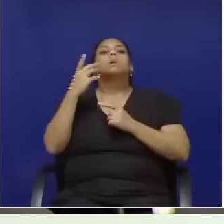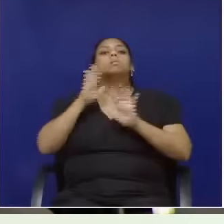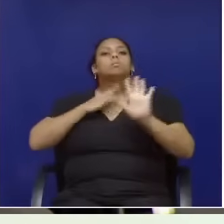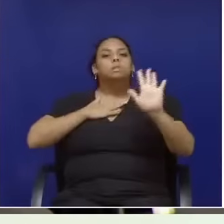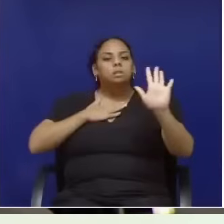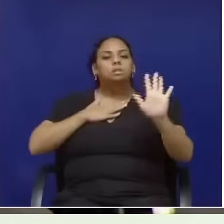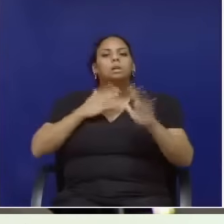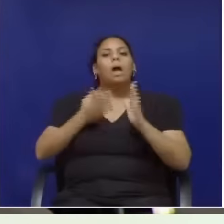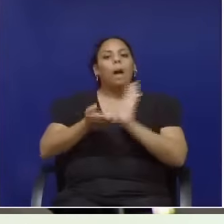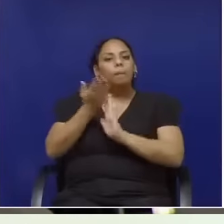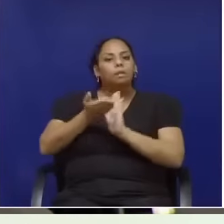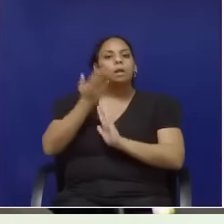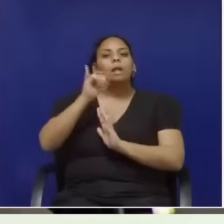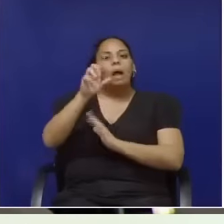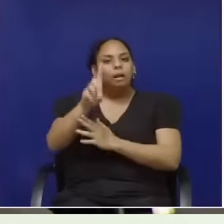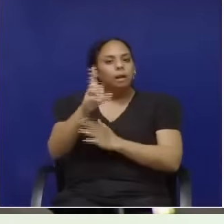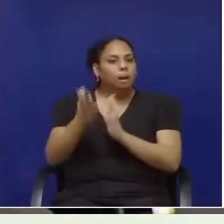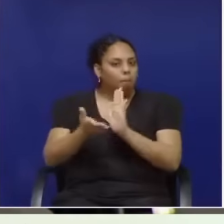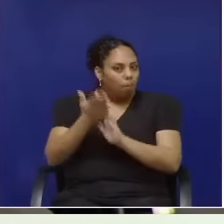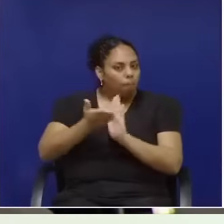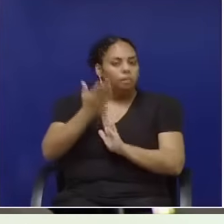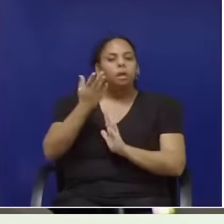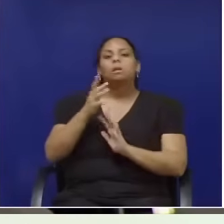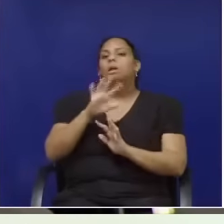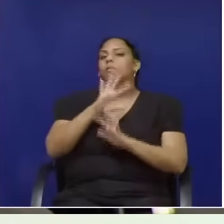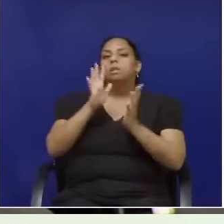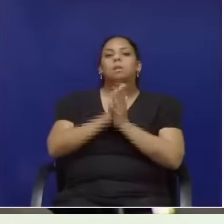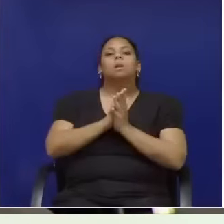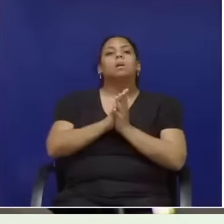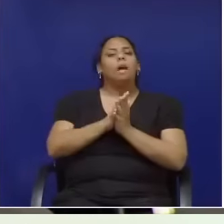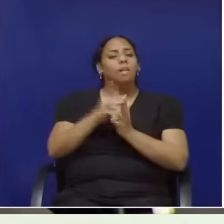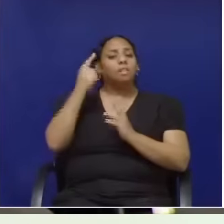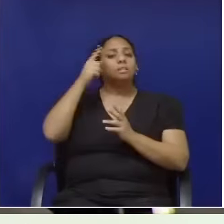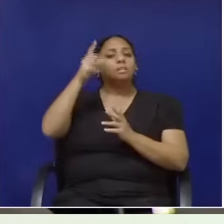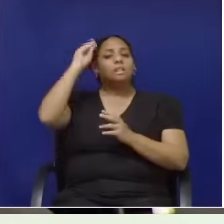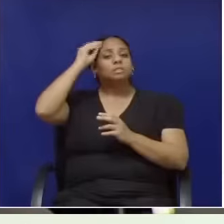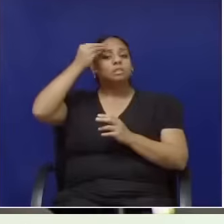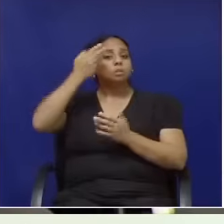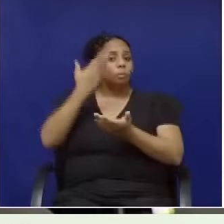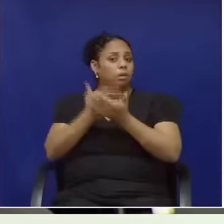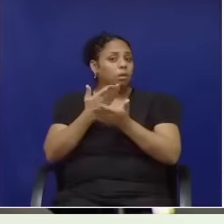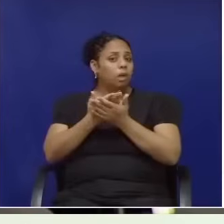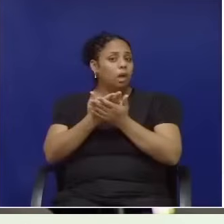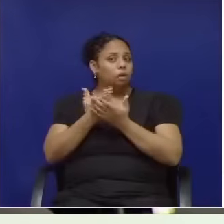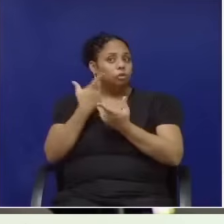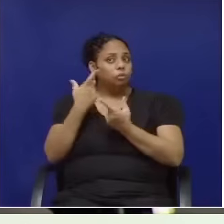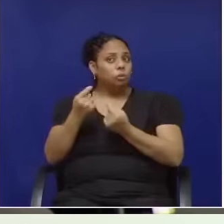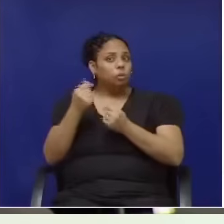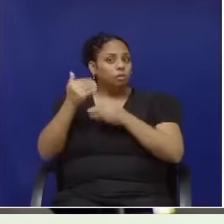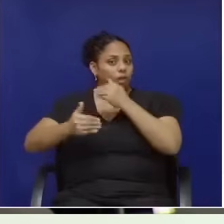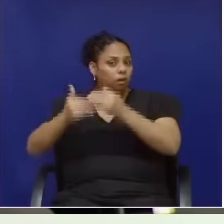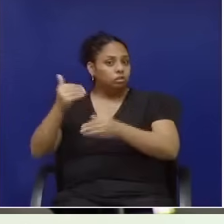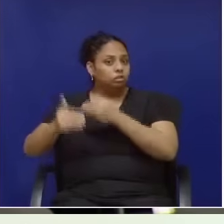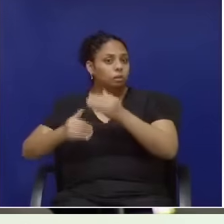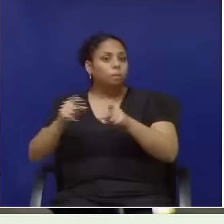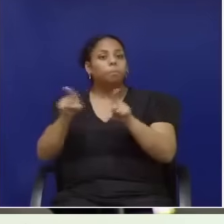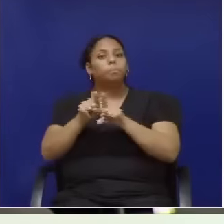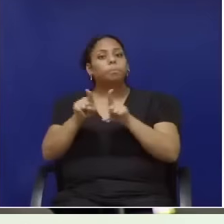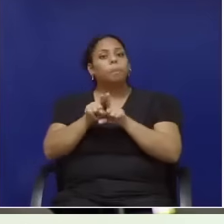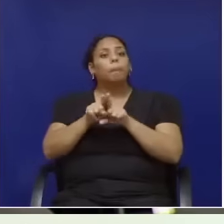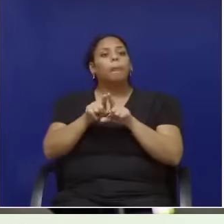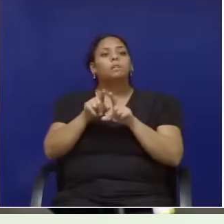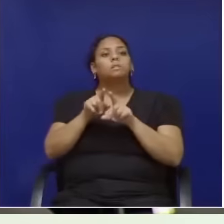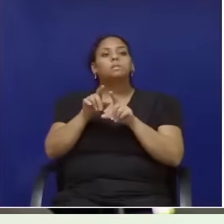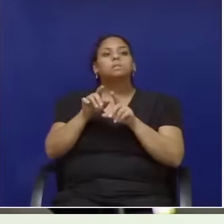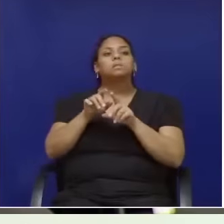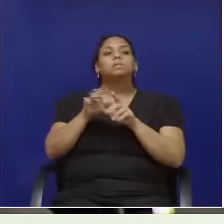number accordingly. I think it's an interesting proposal to think, could we do the renunciation function through this portal as well? It's something that